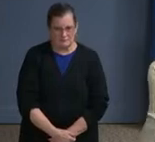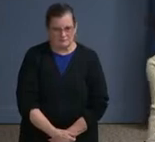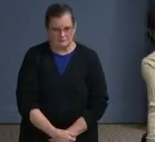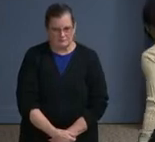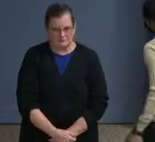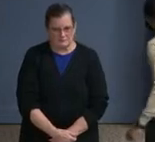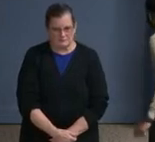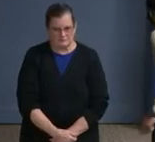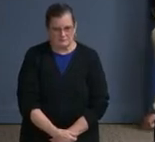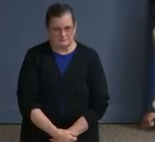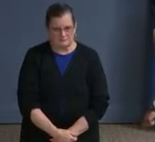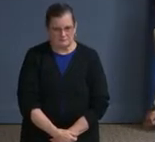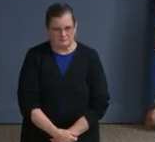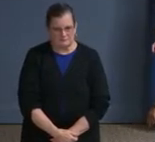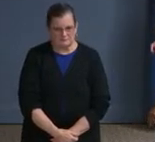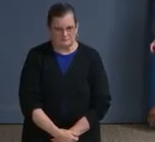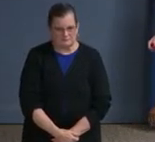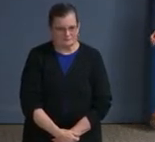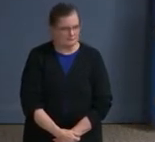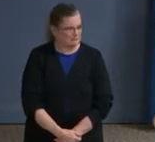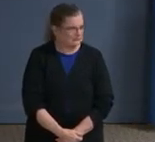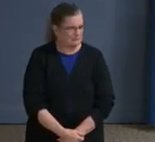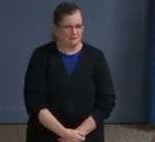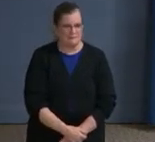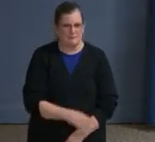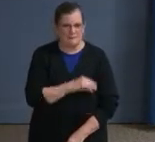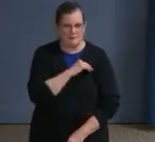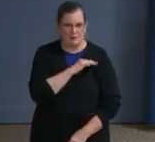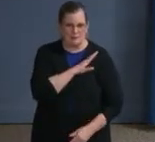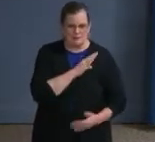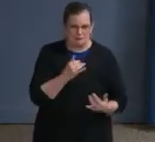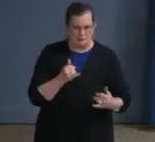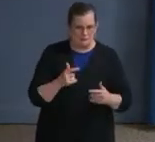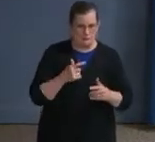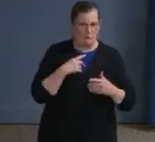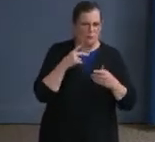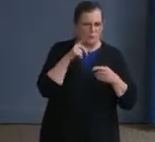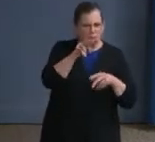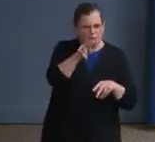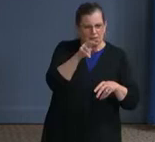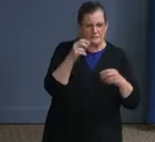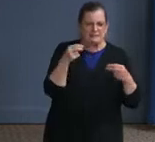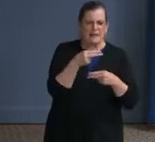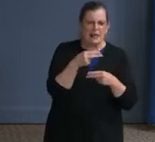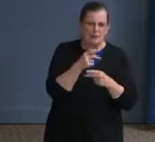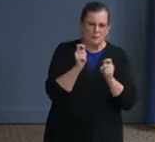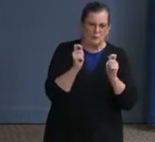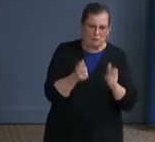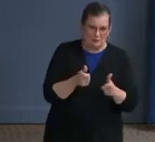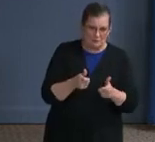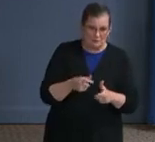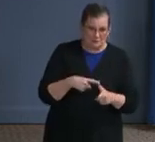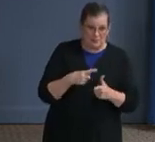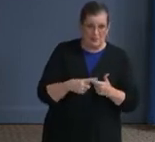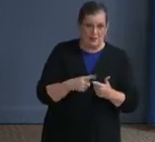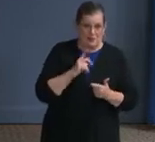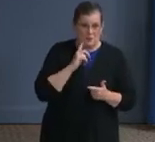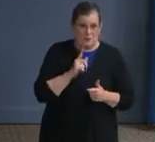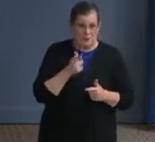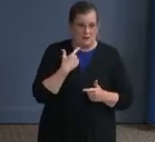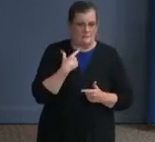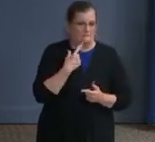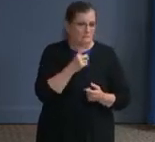Mr. Chairman. Okay, I'm going to move through our slides quickly, and then we will take your